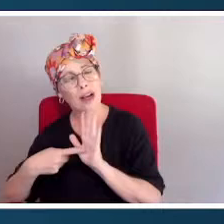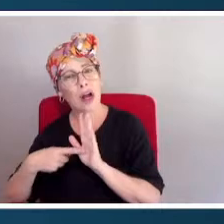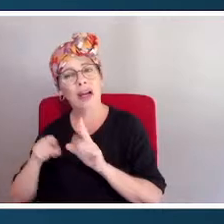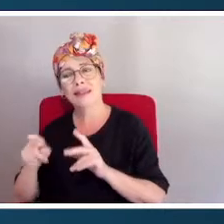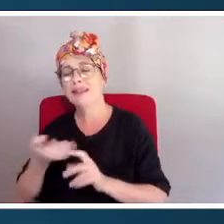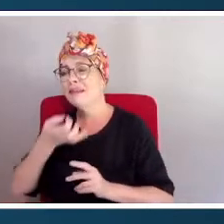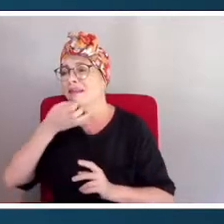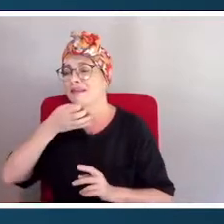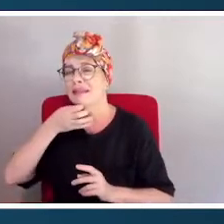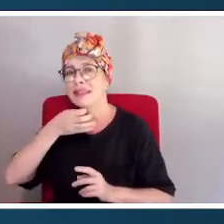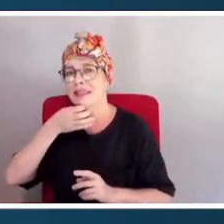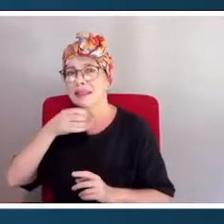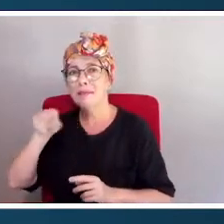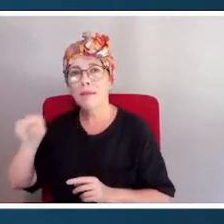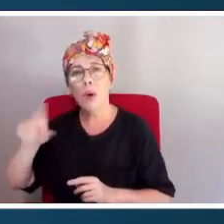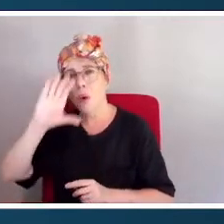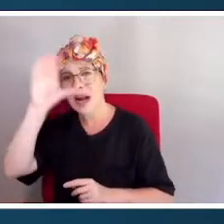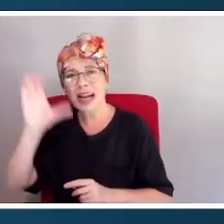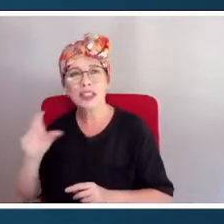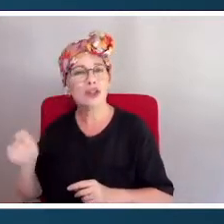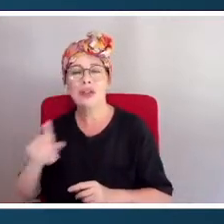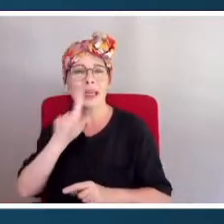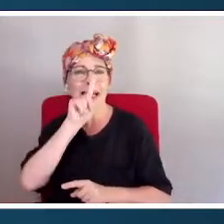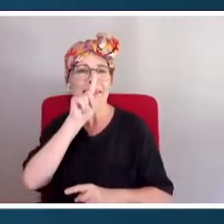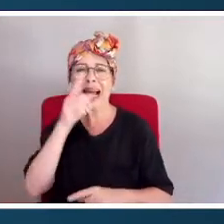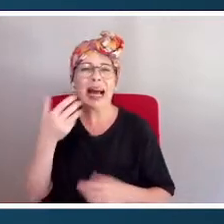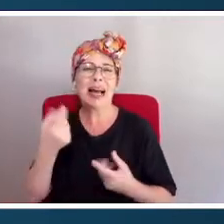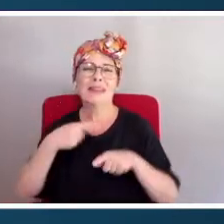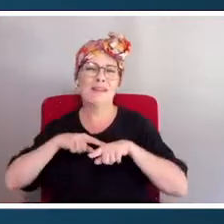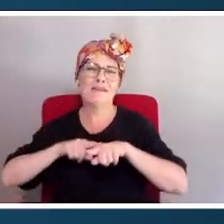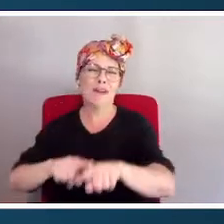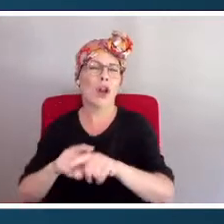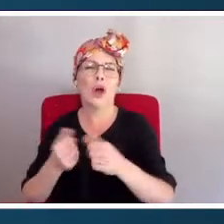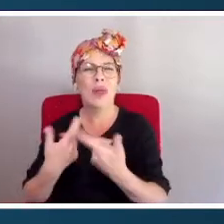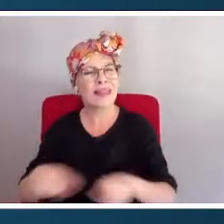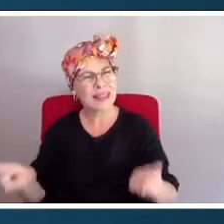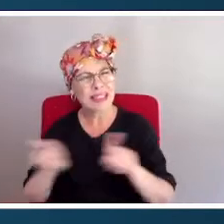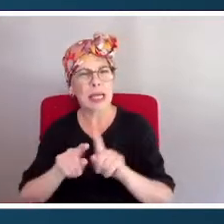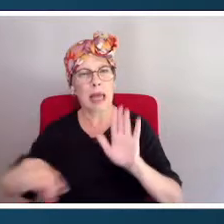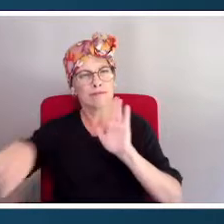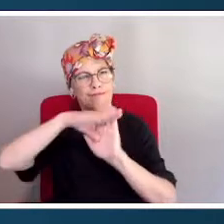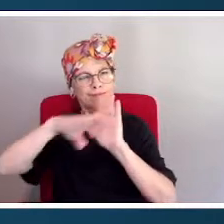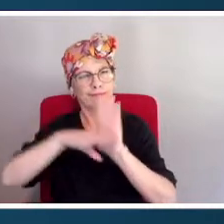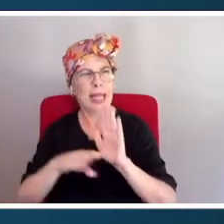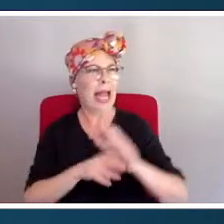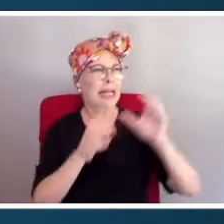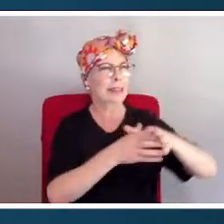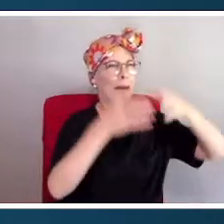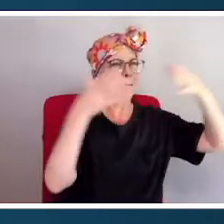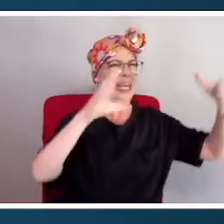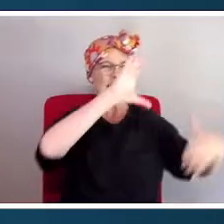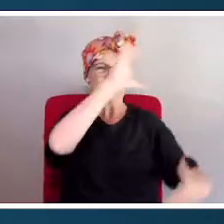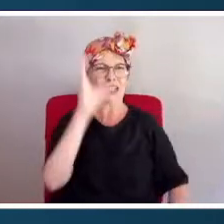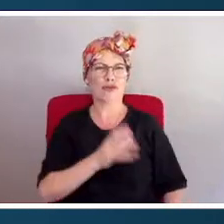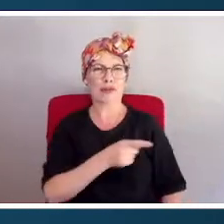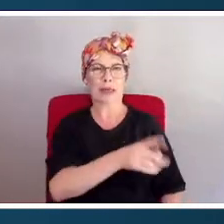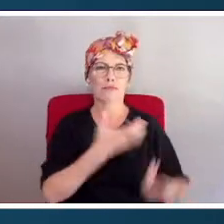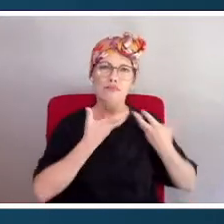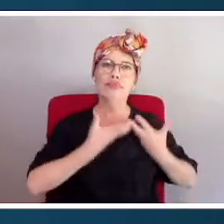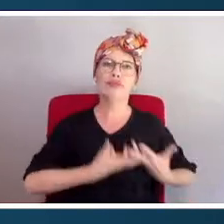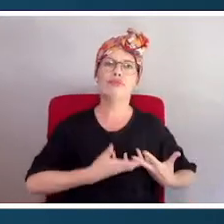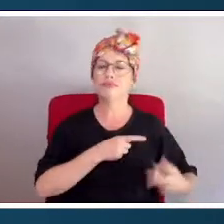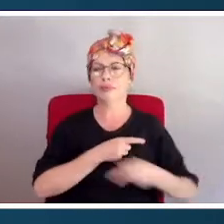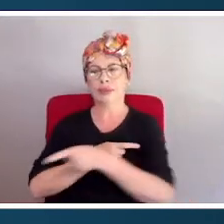subject to the same bureaucratic hurdles that larger countries with large bureaucracies can.